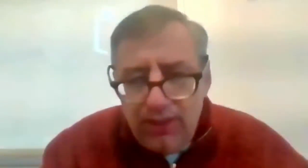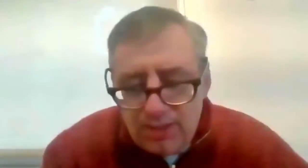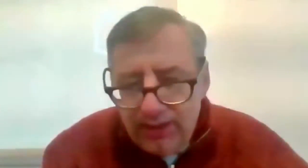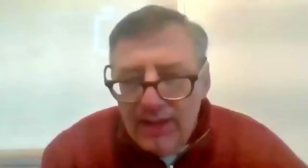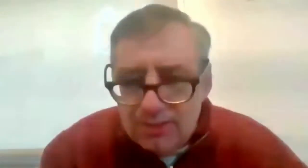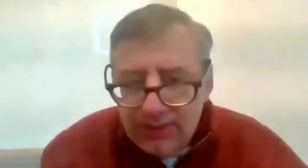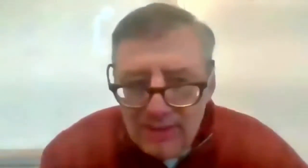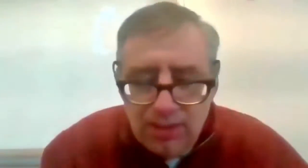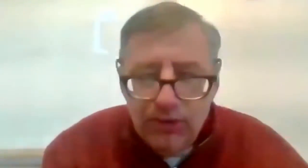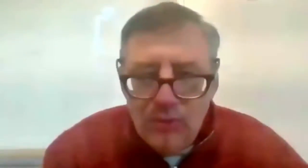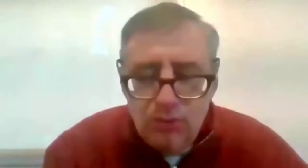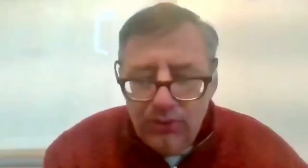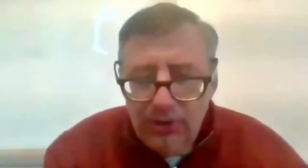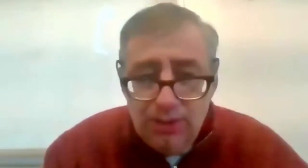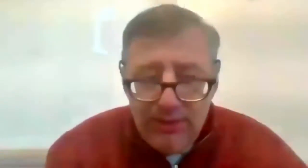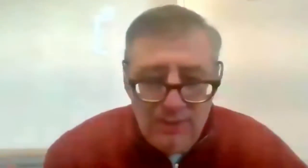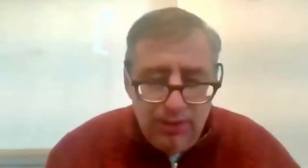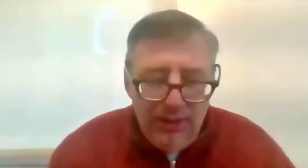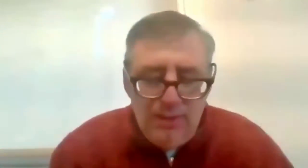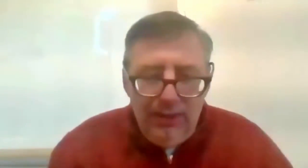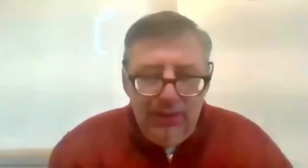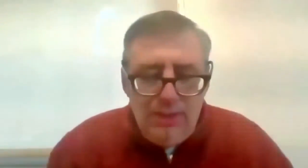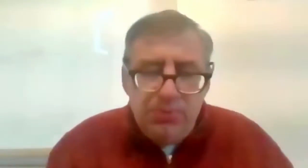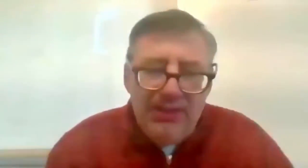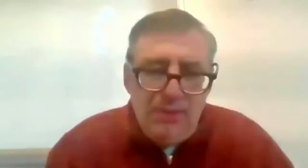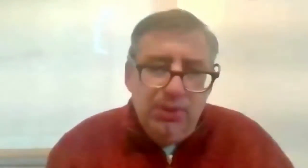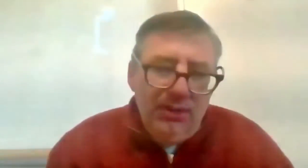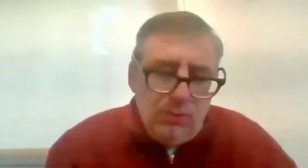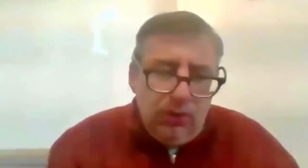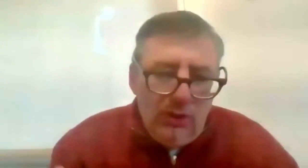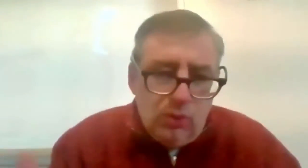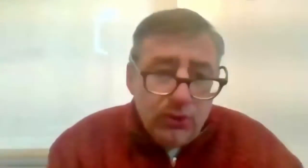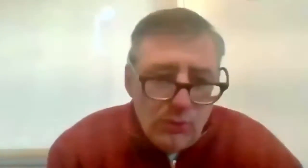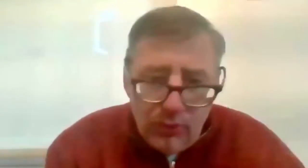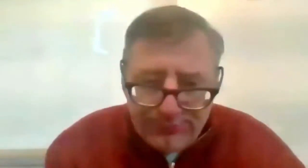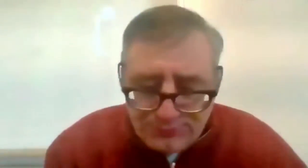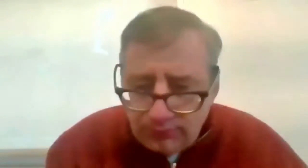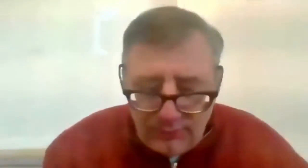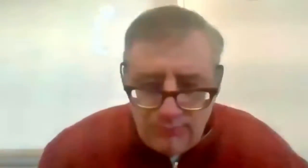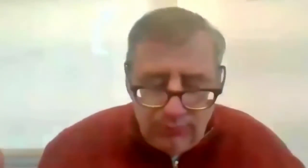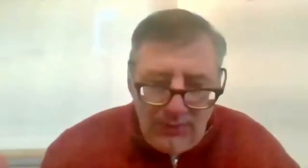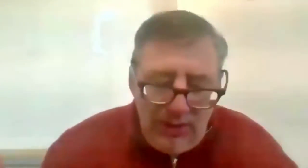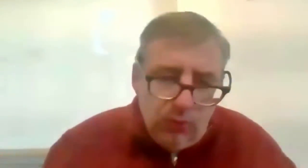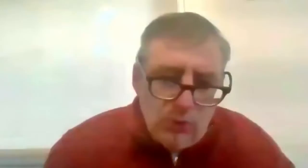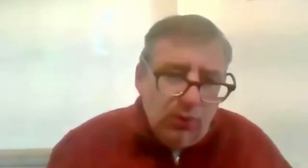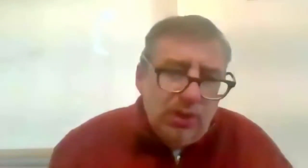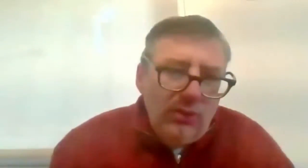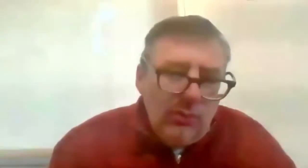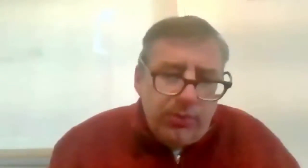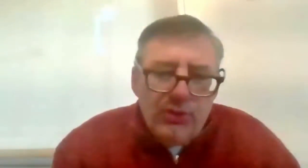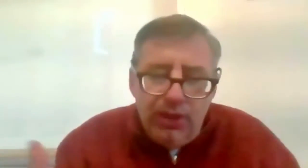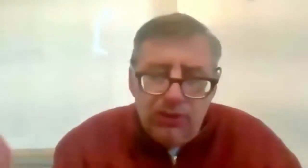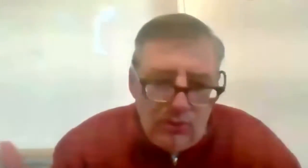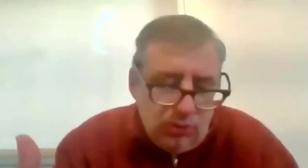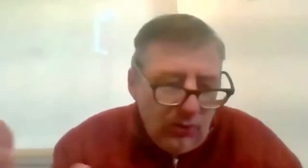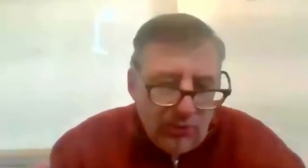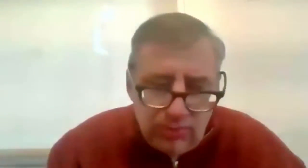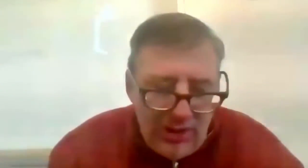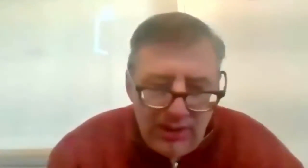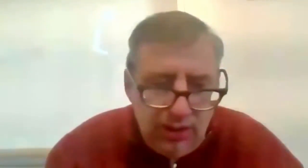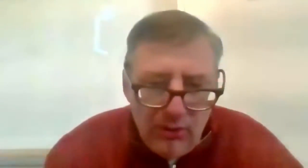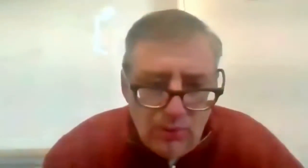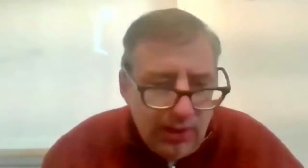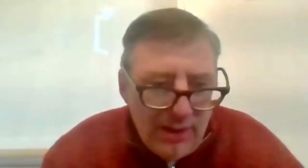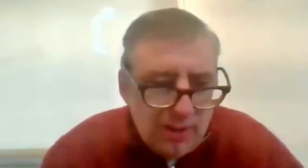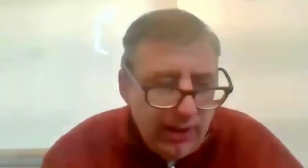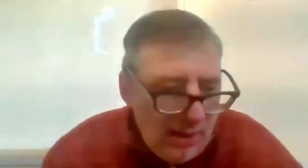this boils from Italy to Argentina, from Argentina to the rest of the South cone